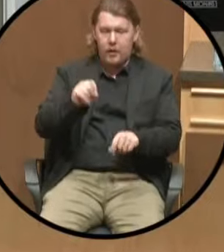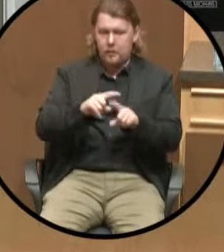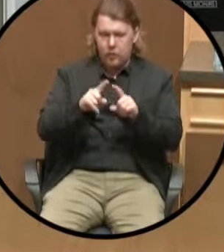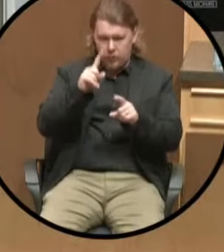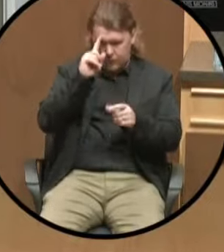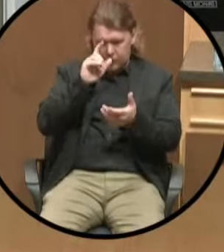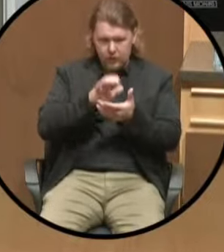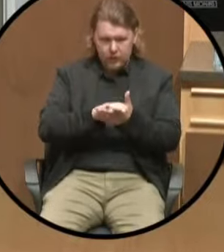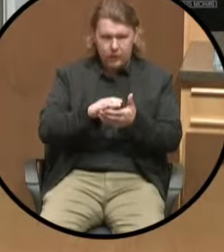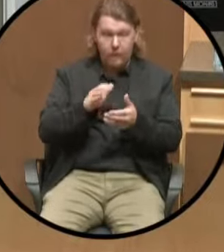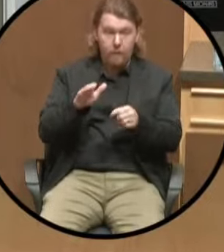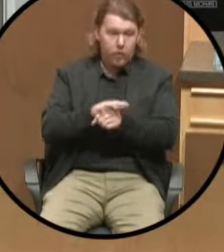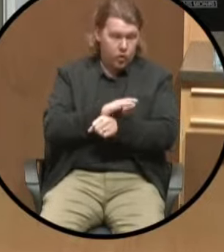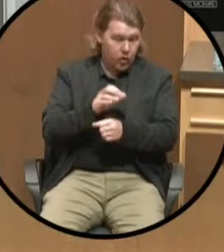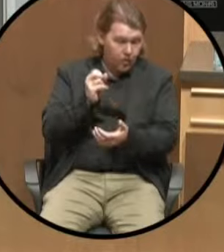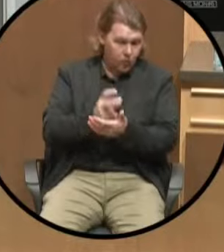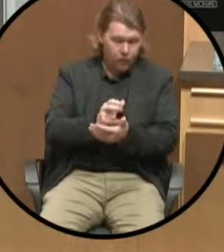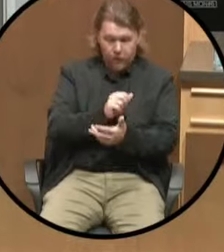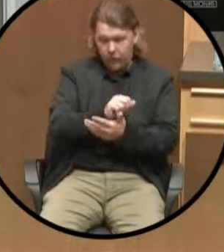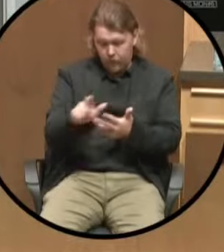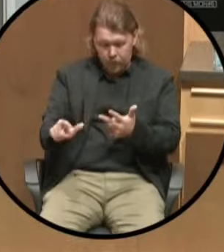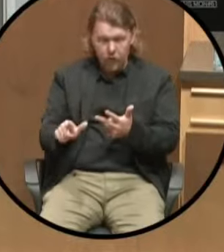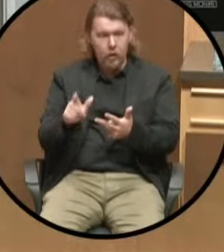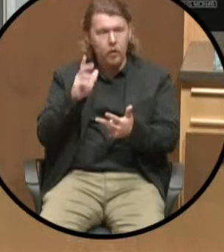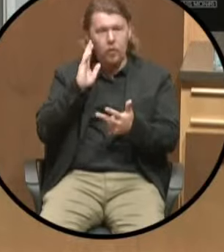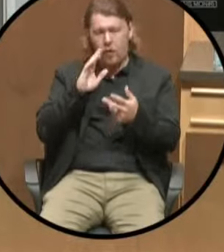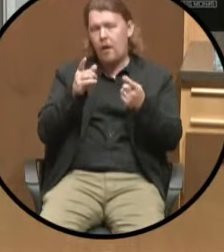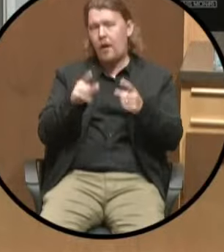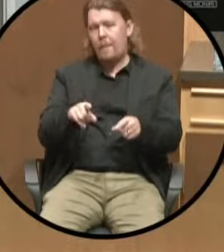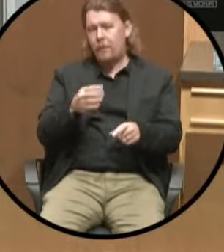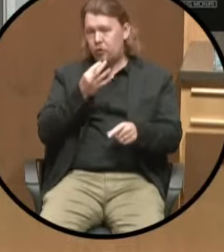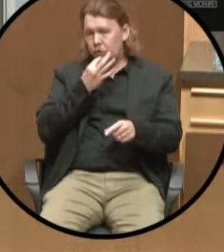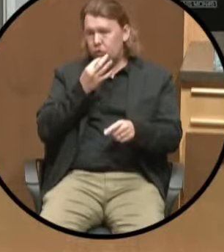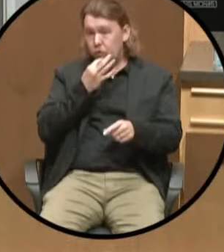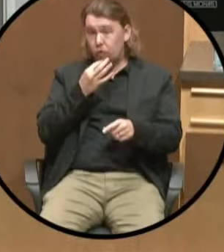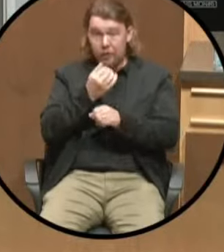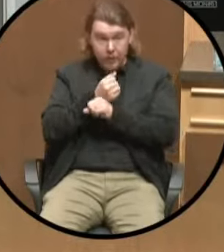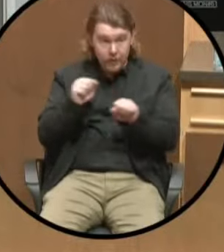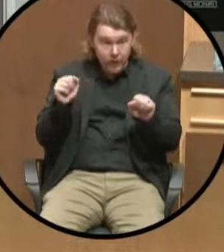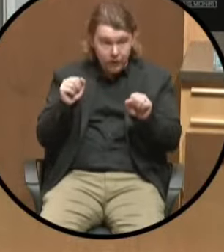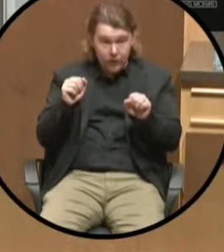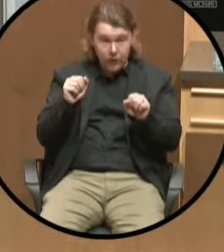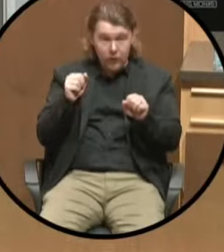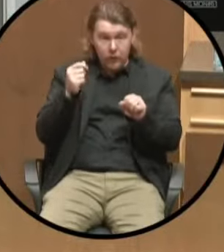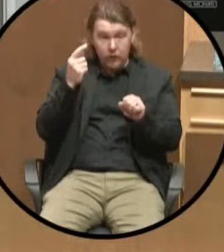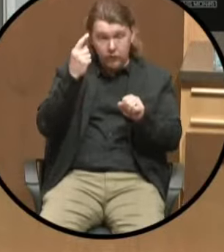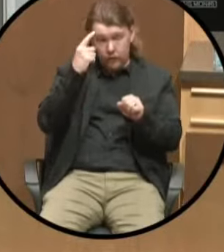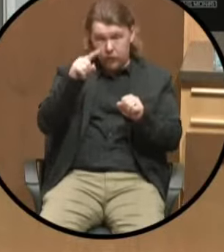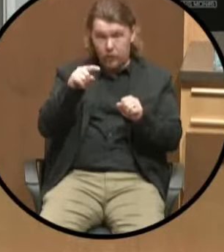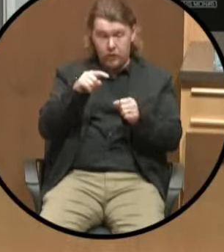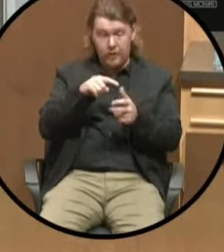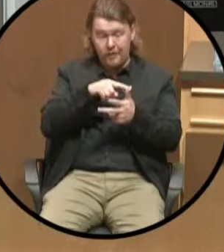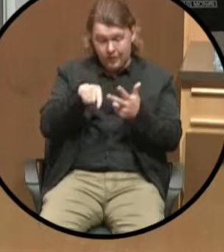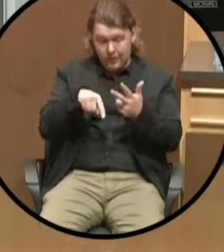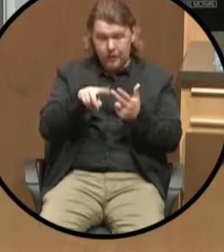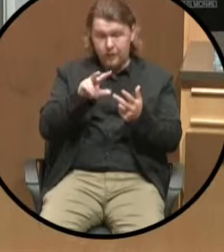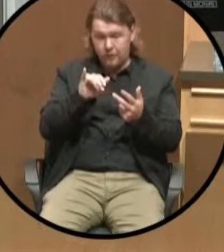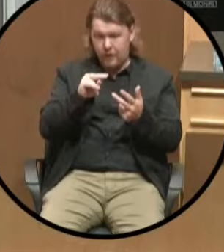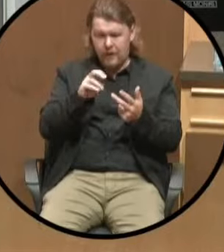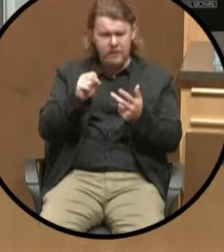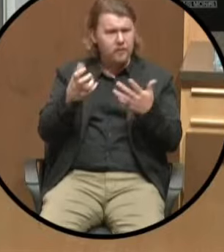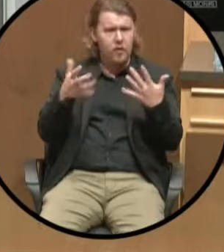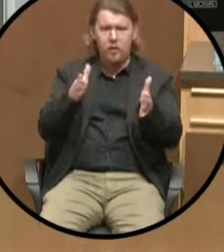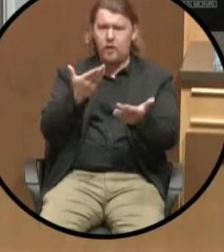these vaccines will occur very soon. Again, the safety of these vaccines were proven in